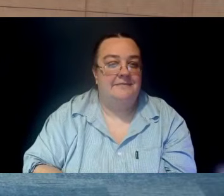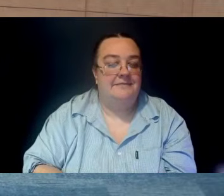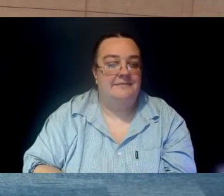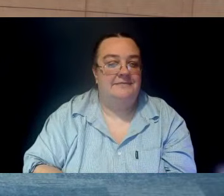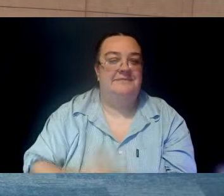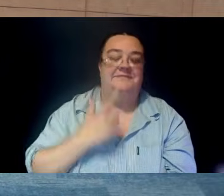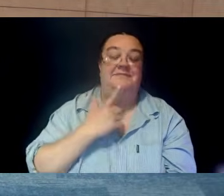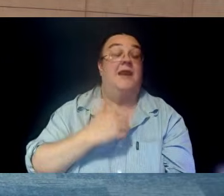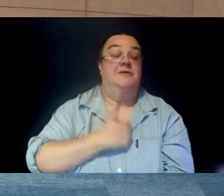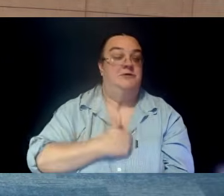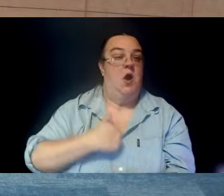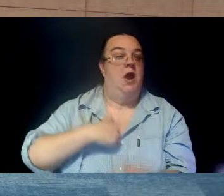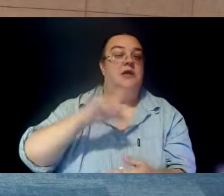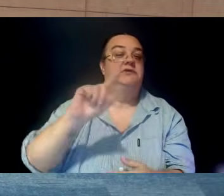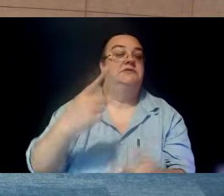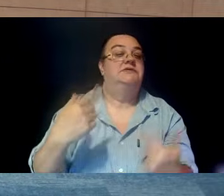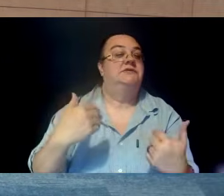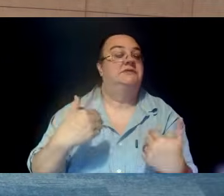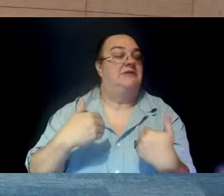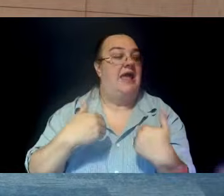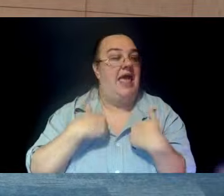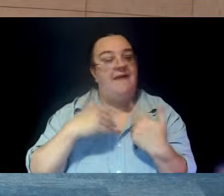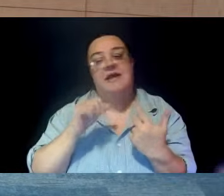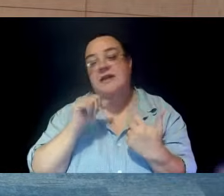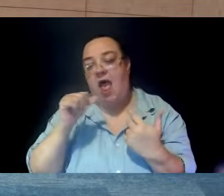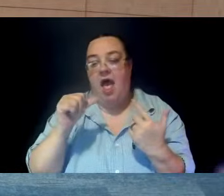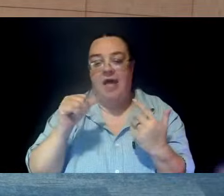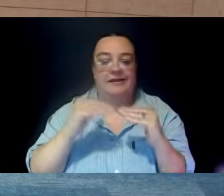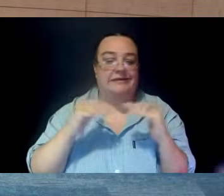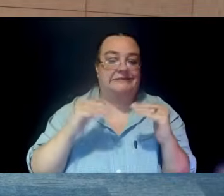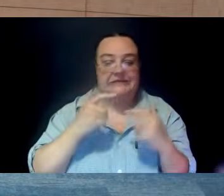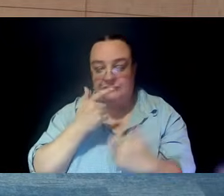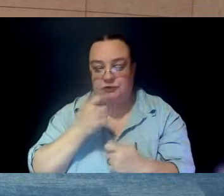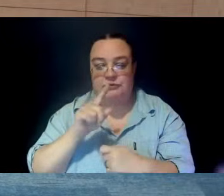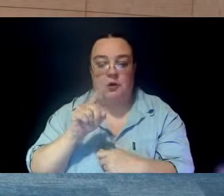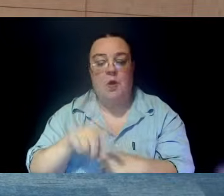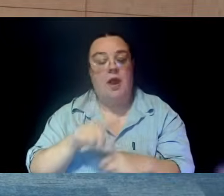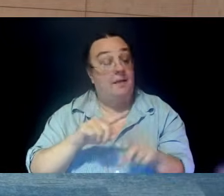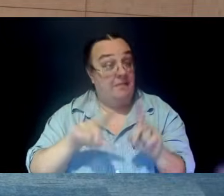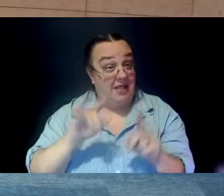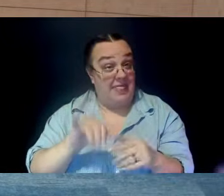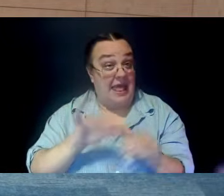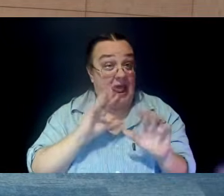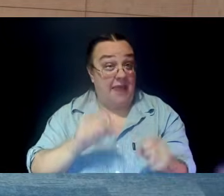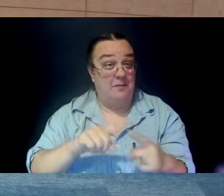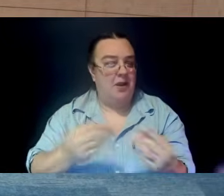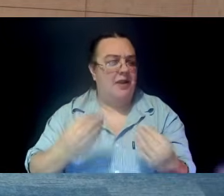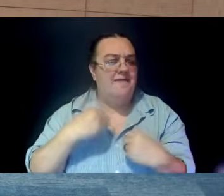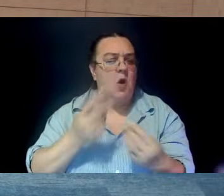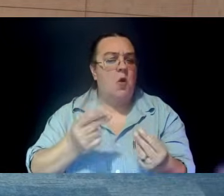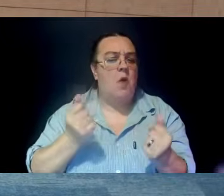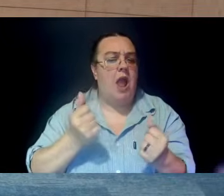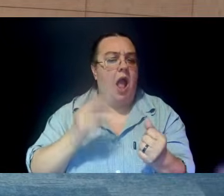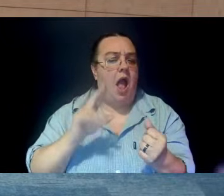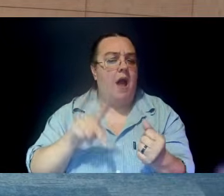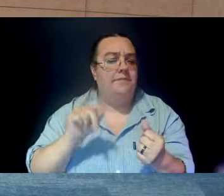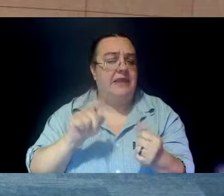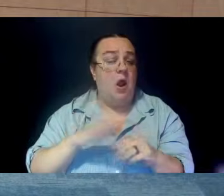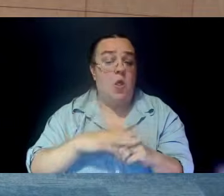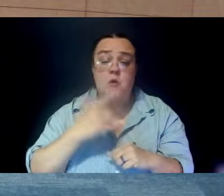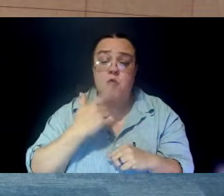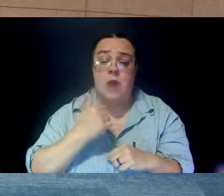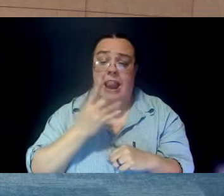Sorry, I just have a not as interesting question, and that is, are you able to give us a quick update on the red light cameras on the